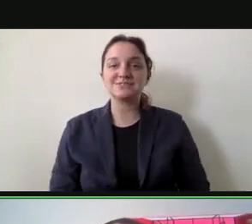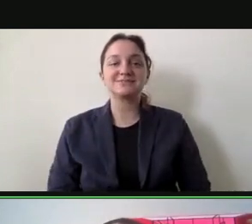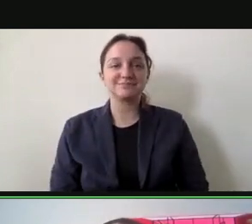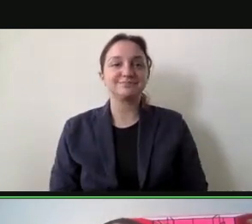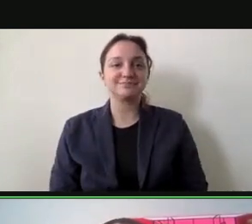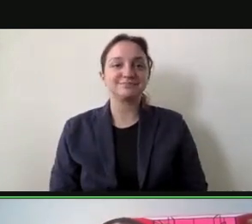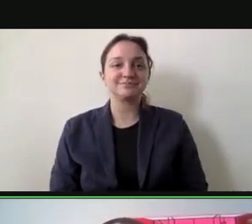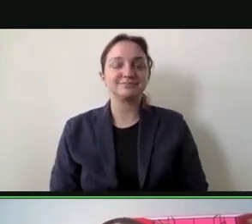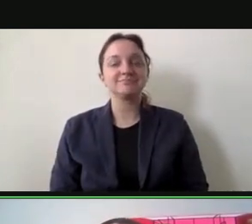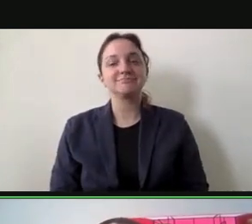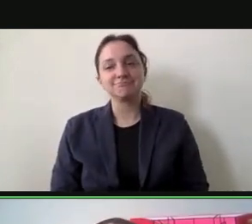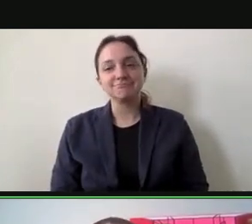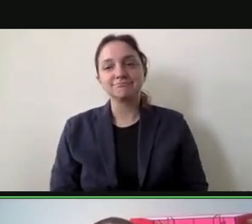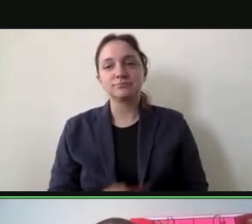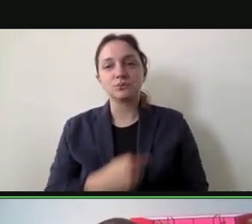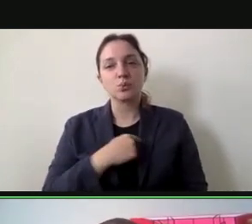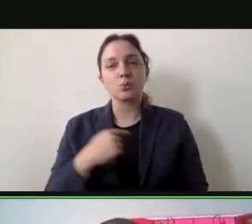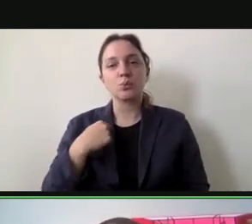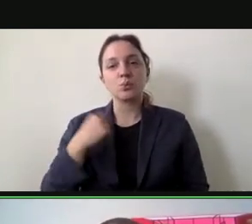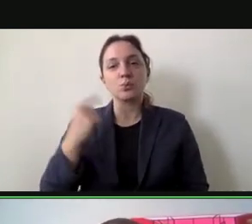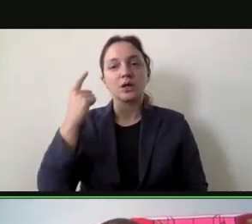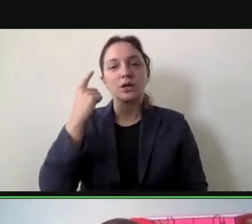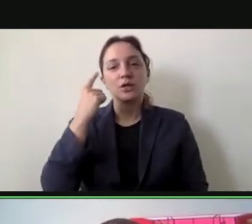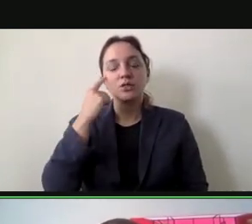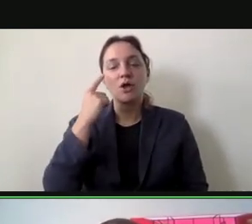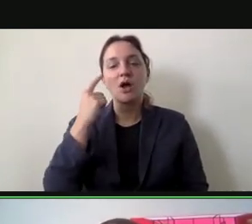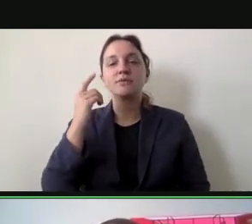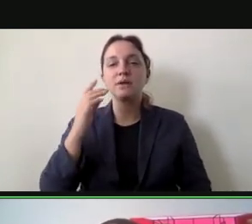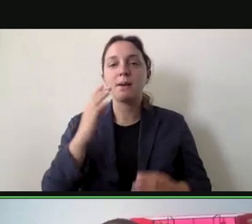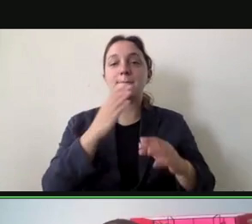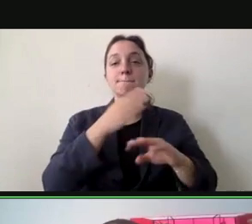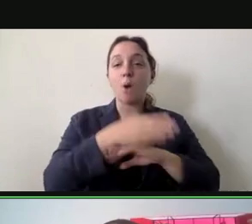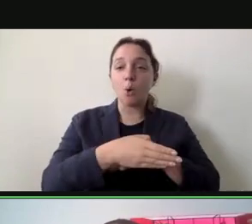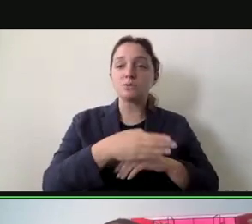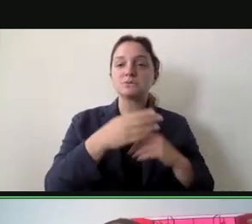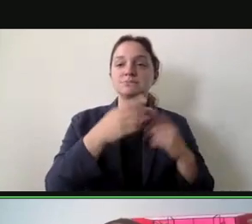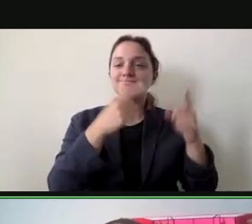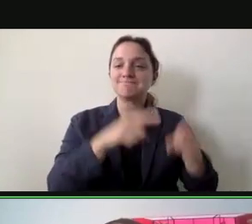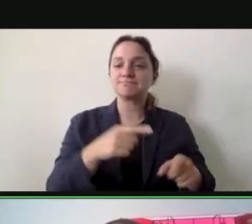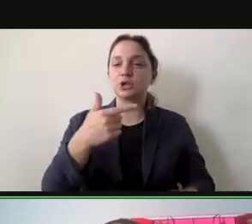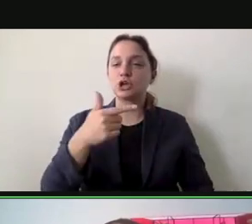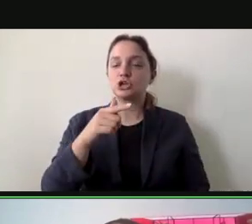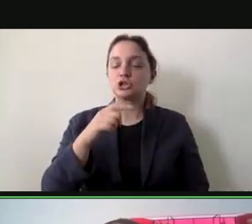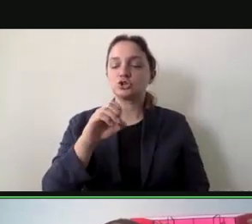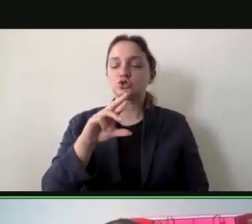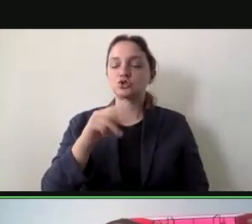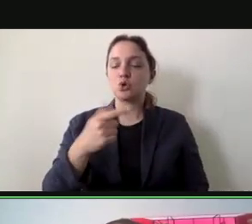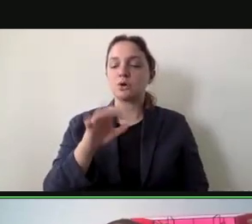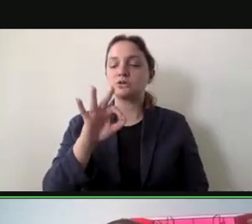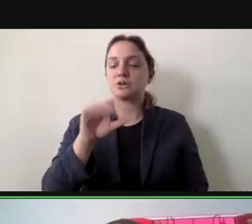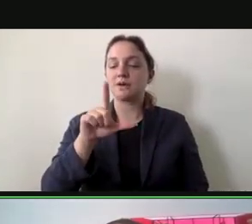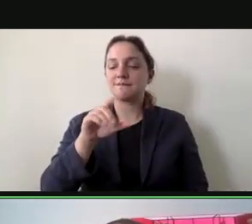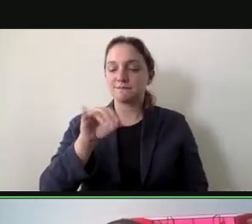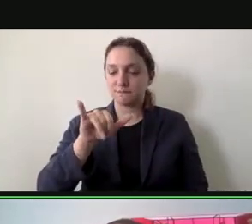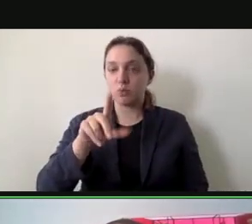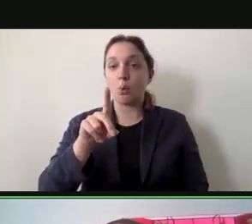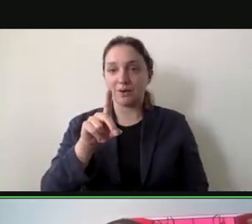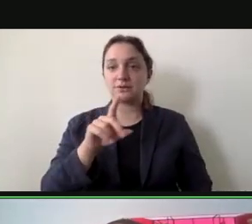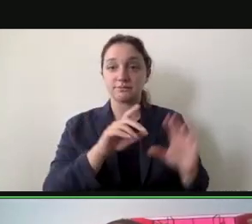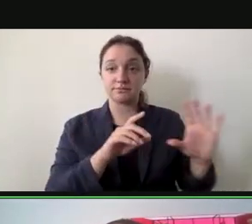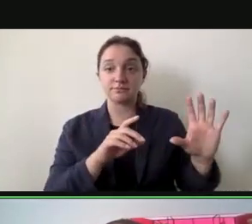We really thought it was interesting post George Floyd to think about the ways that training